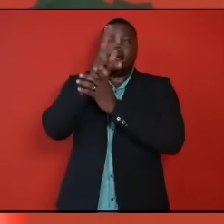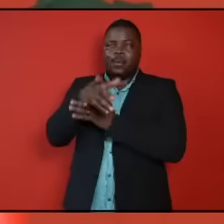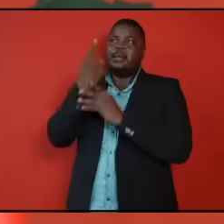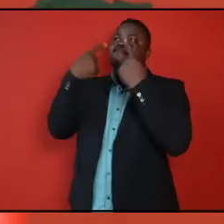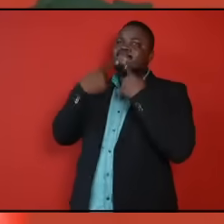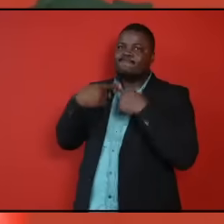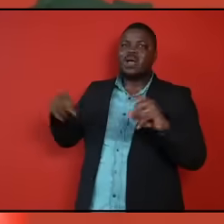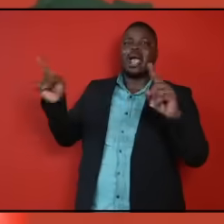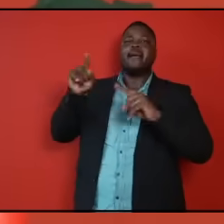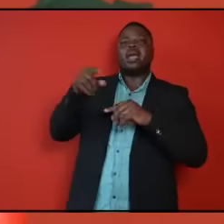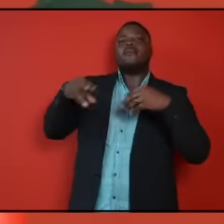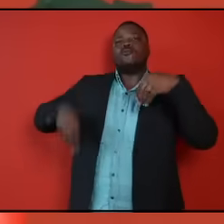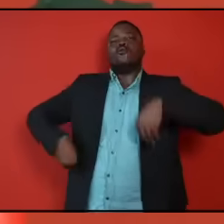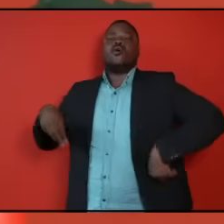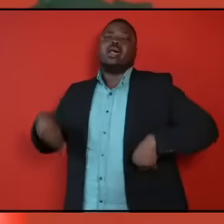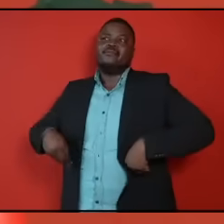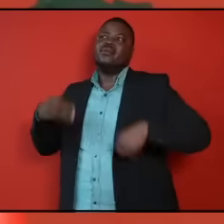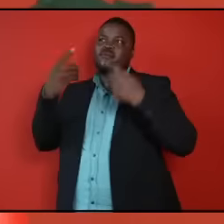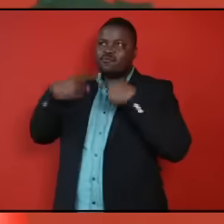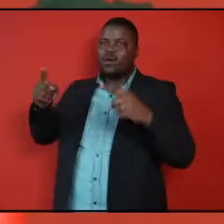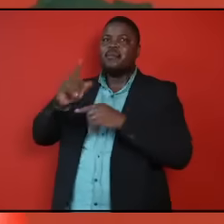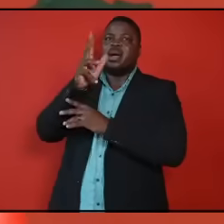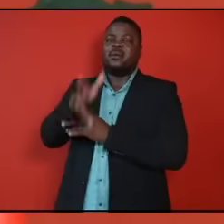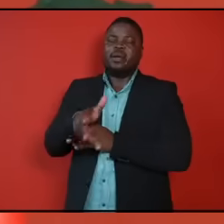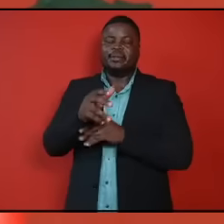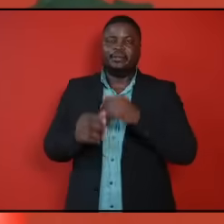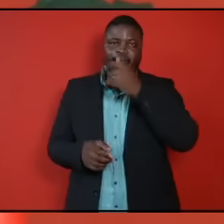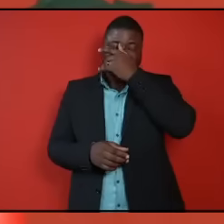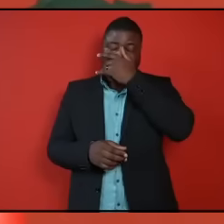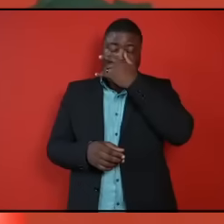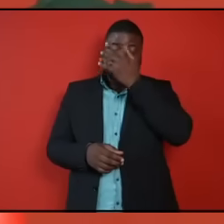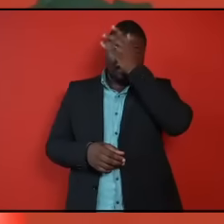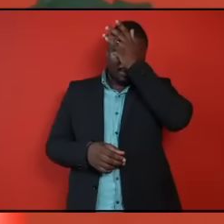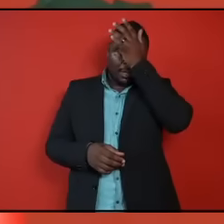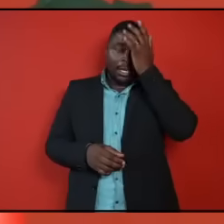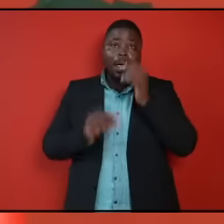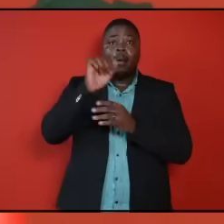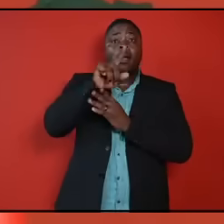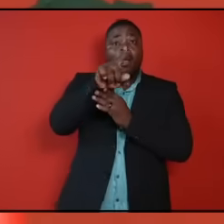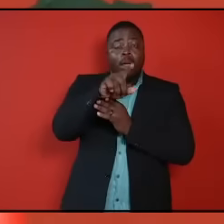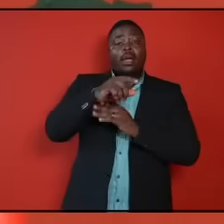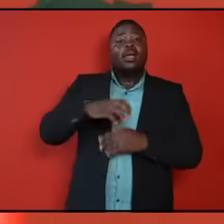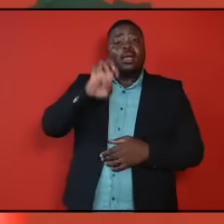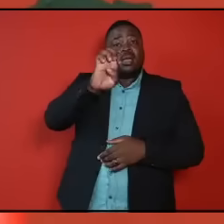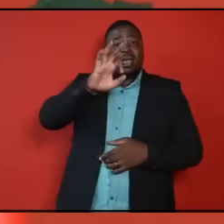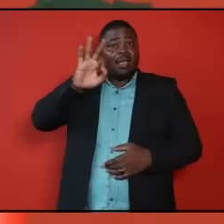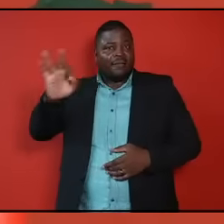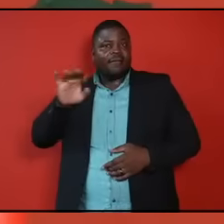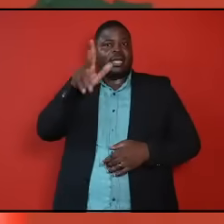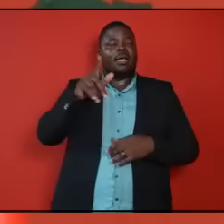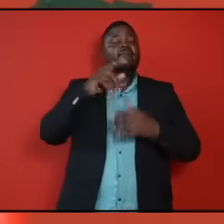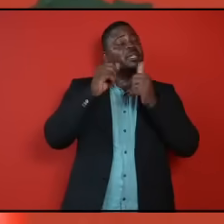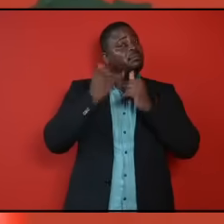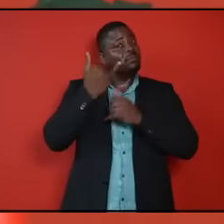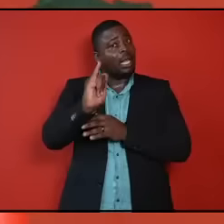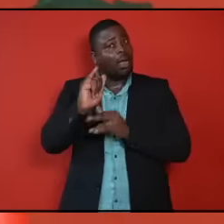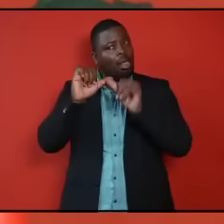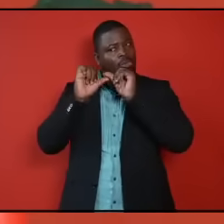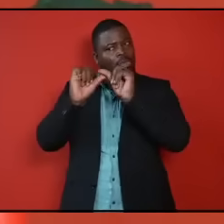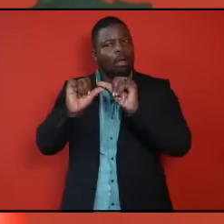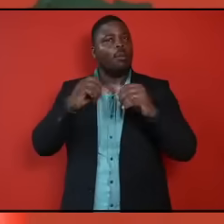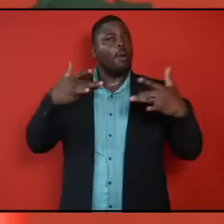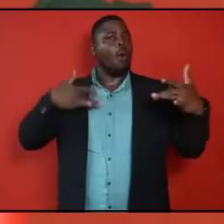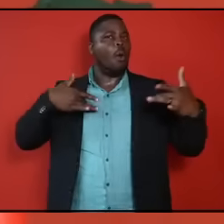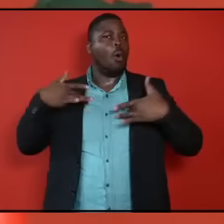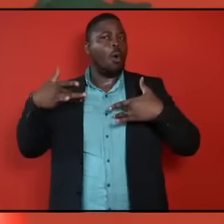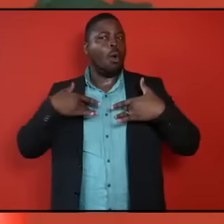are involved in wrongdoing. The EFF continues to express concern and disappointment at the continued failure